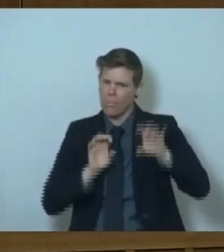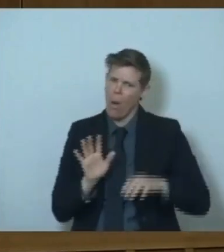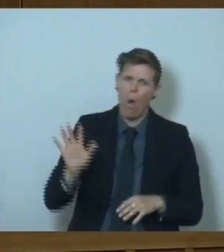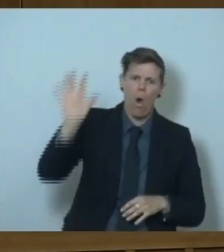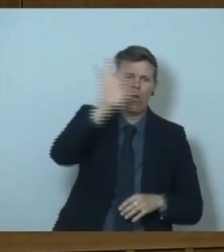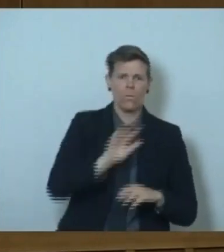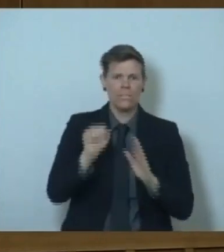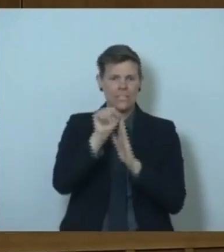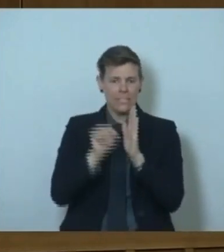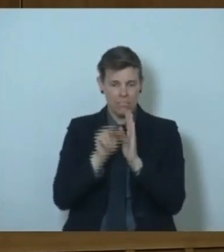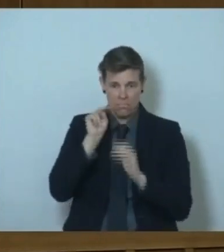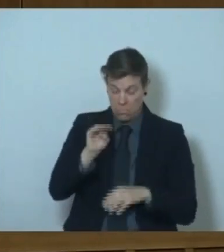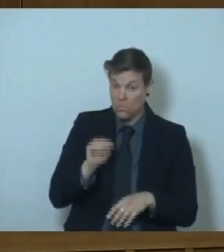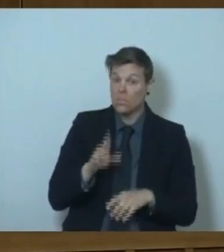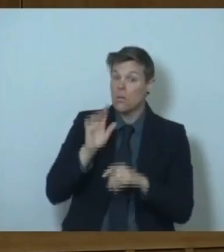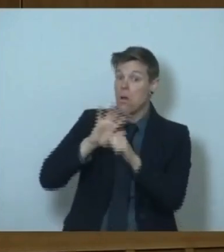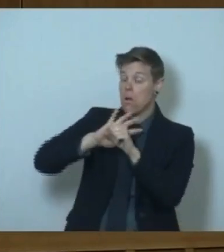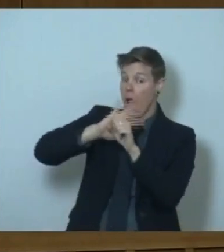and contributed over